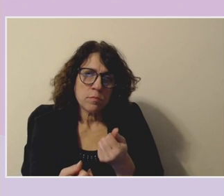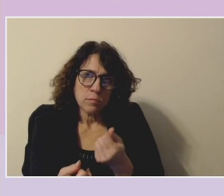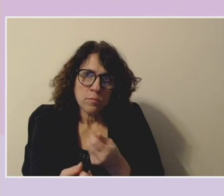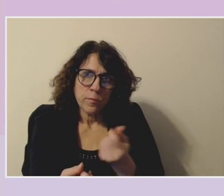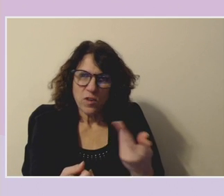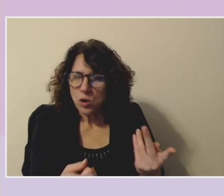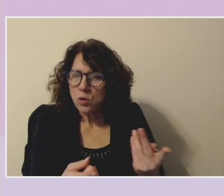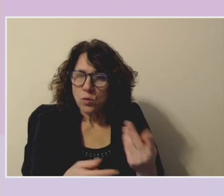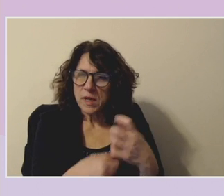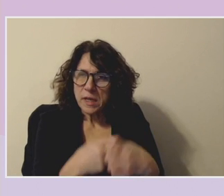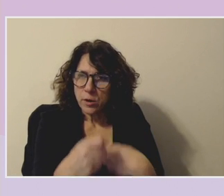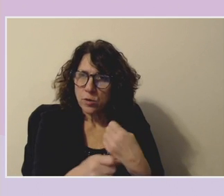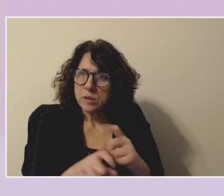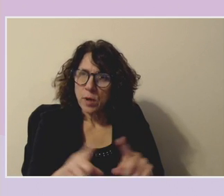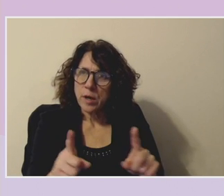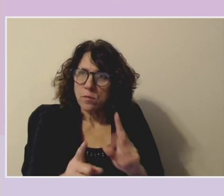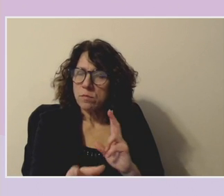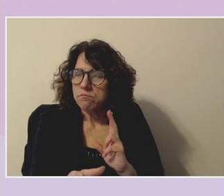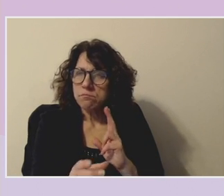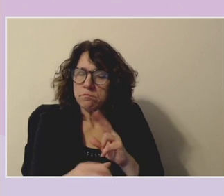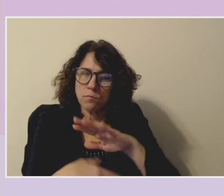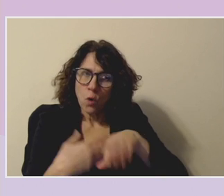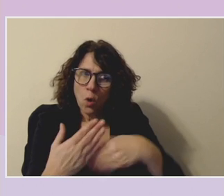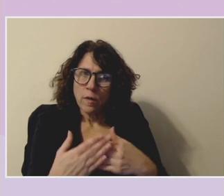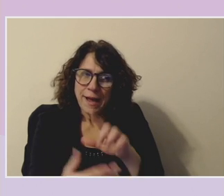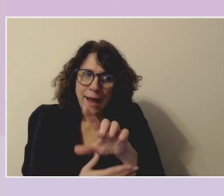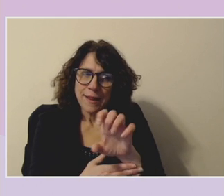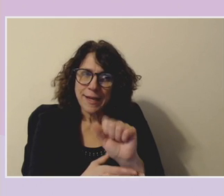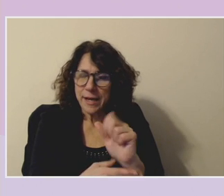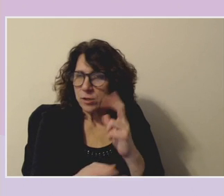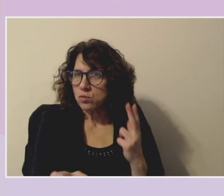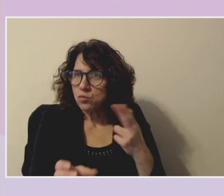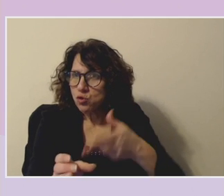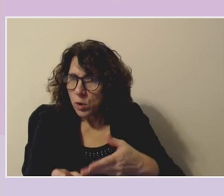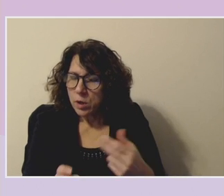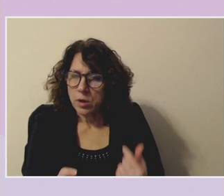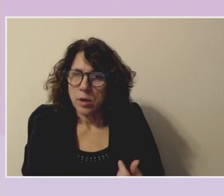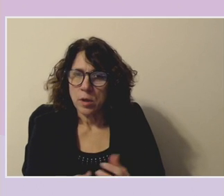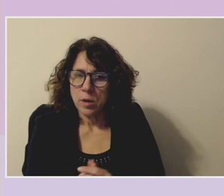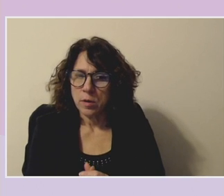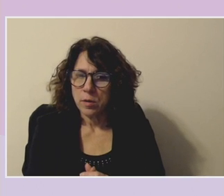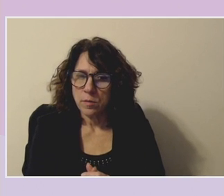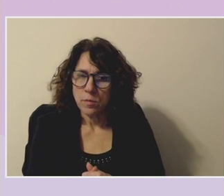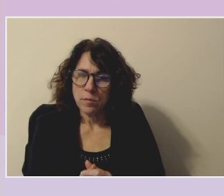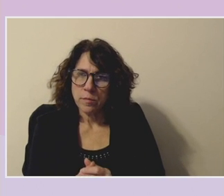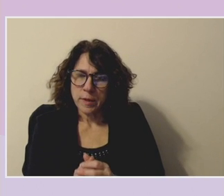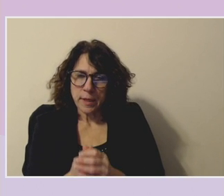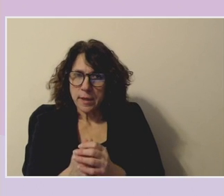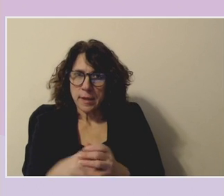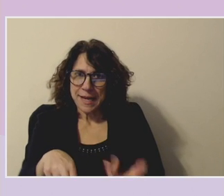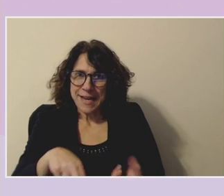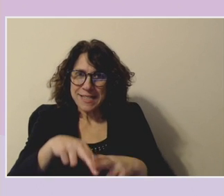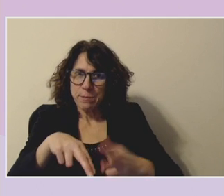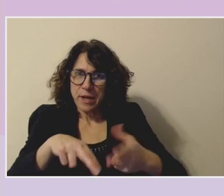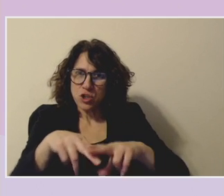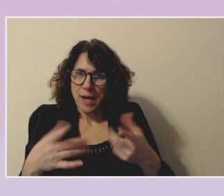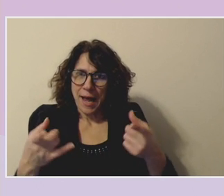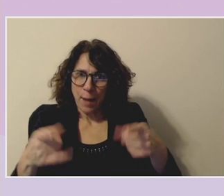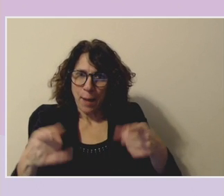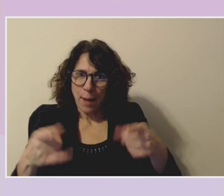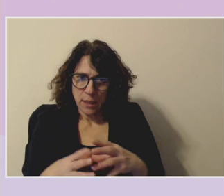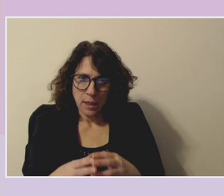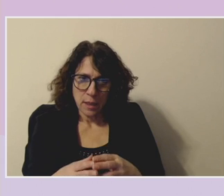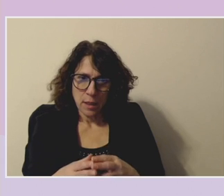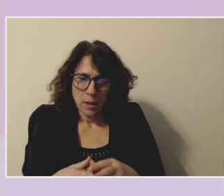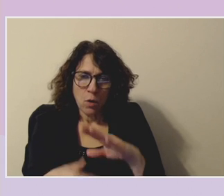on board so that by the time free care, you know, and this expansion rolled around, all of our